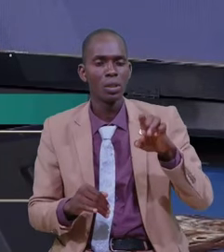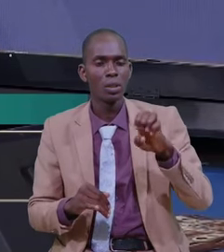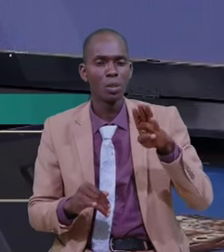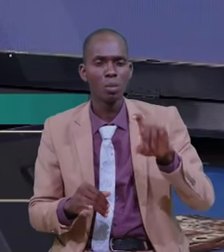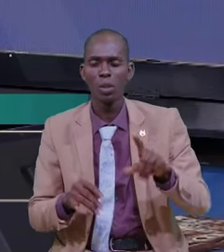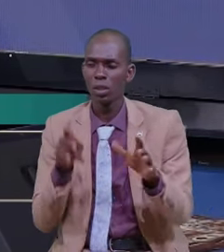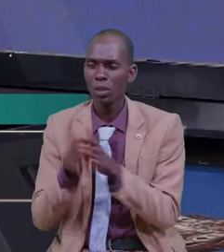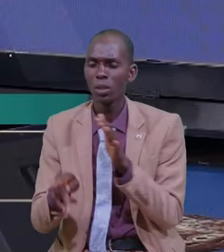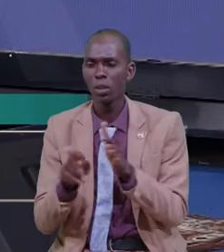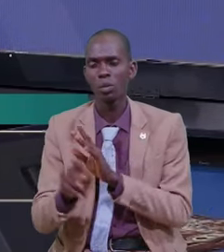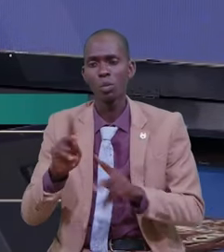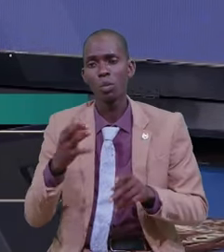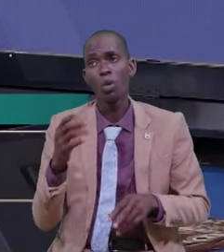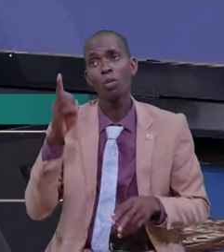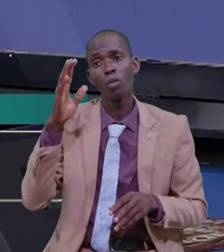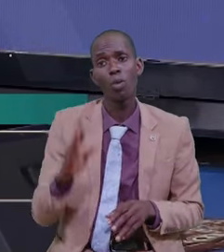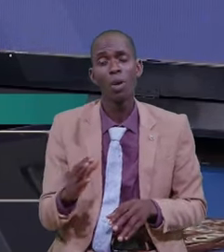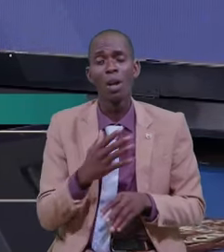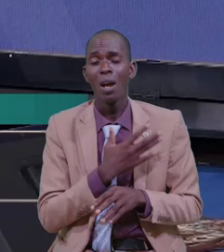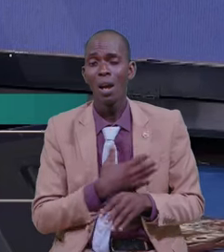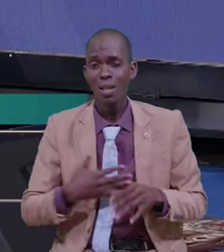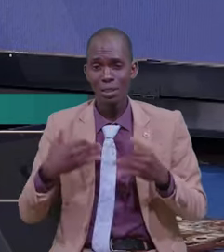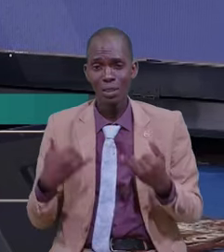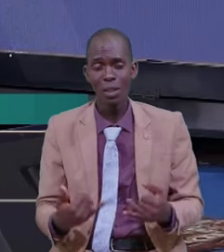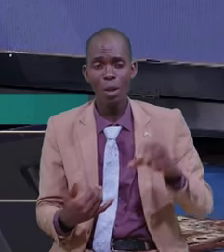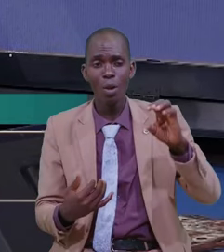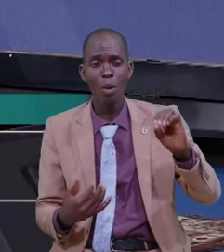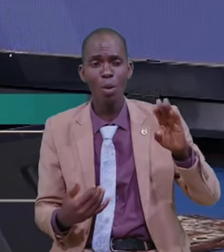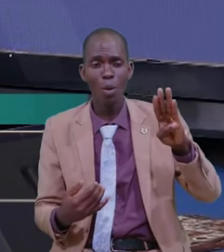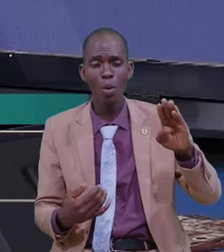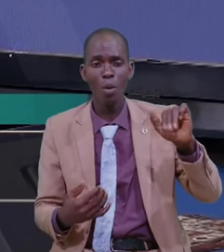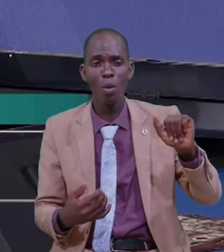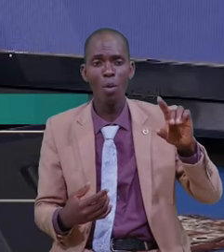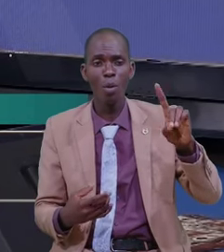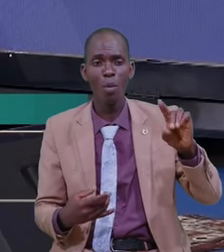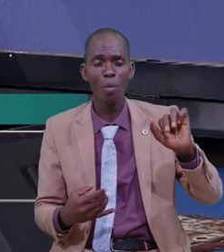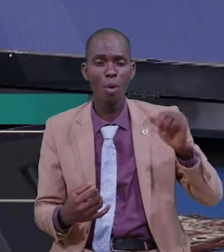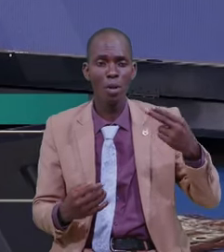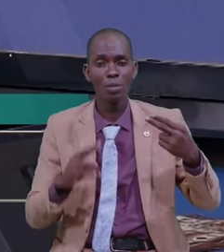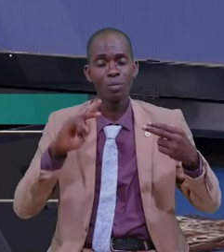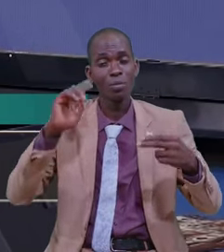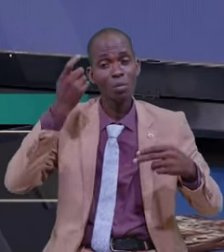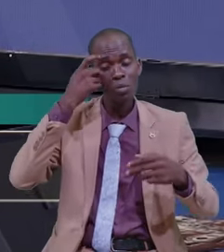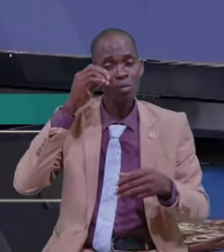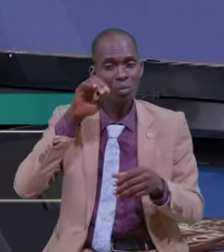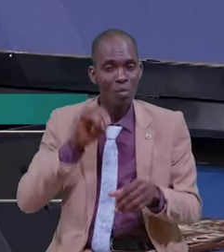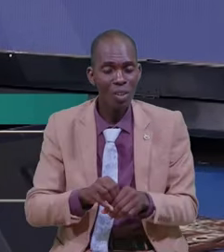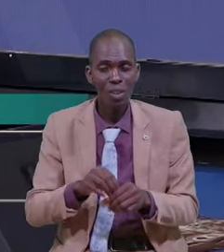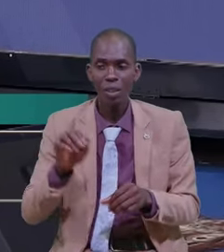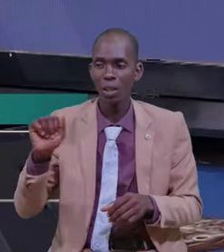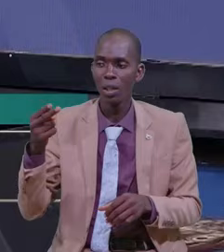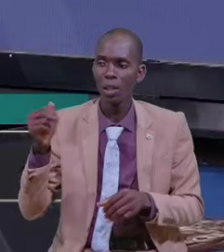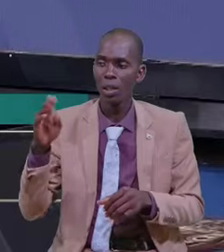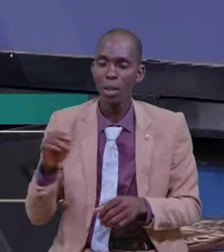of them in the kingdom of Ahab, of Jezebel. And hid